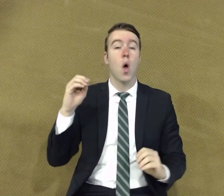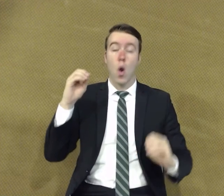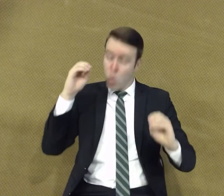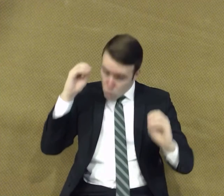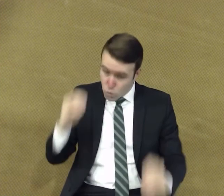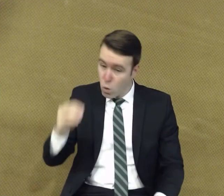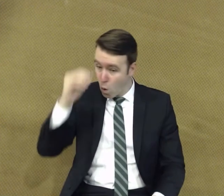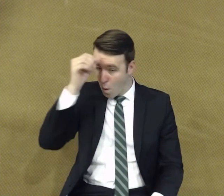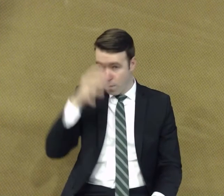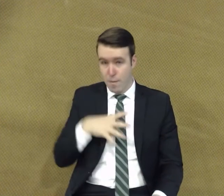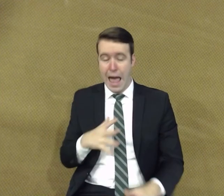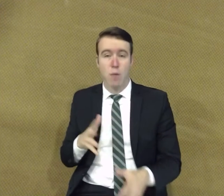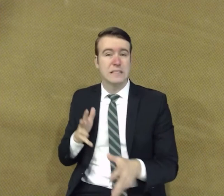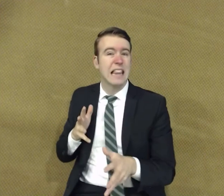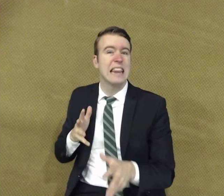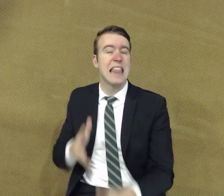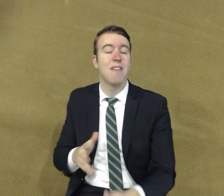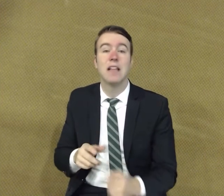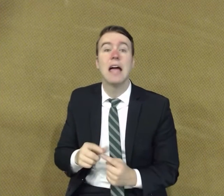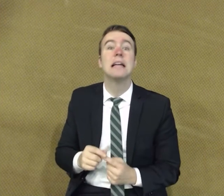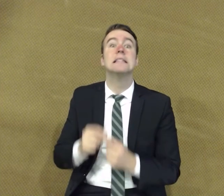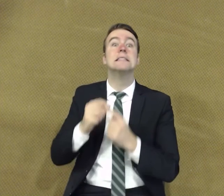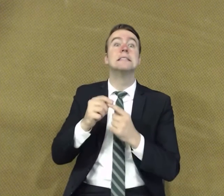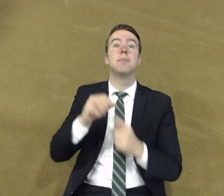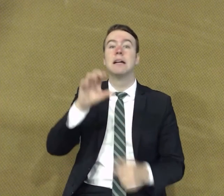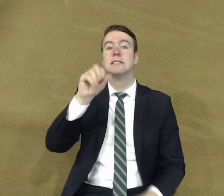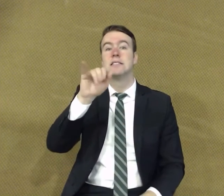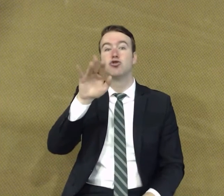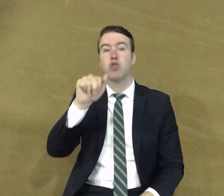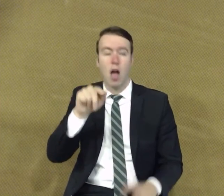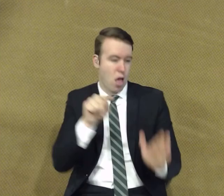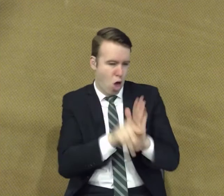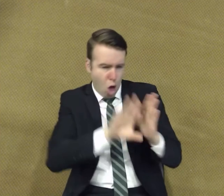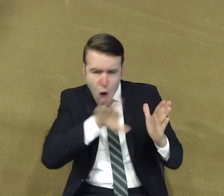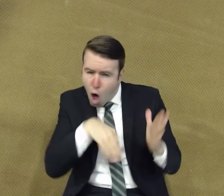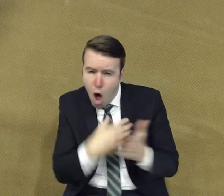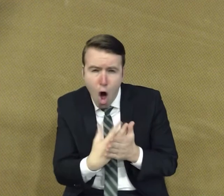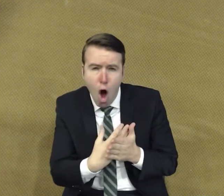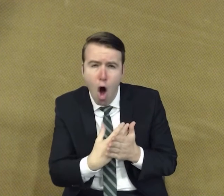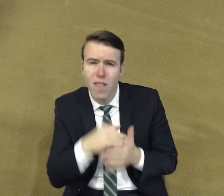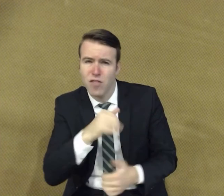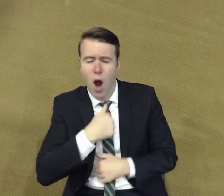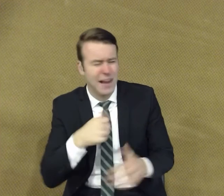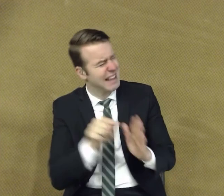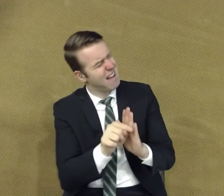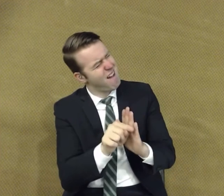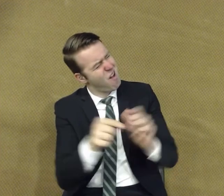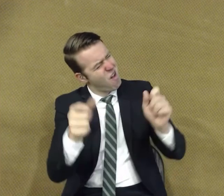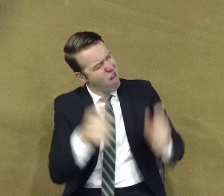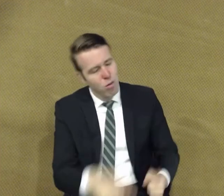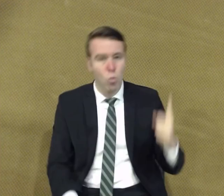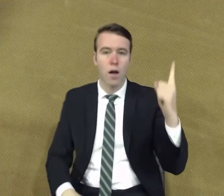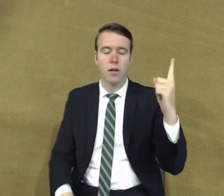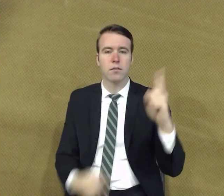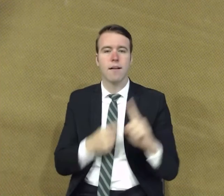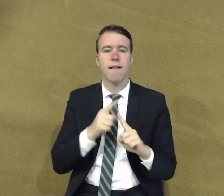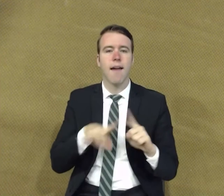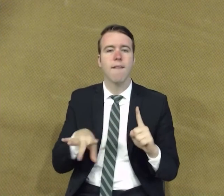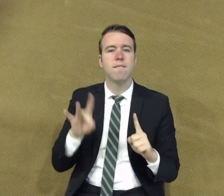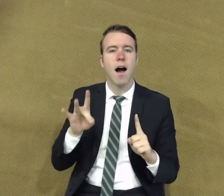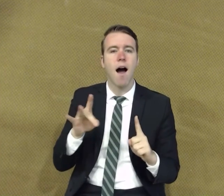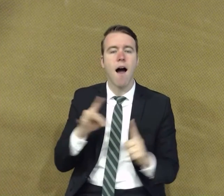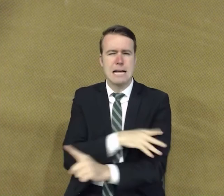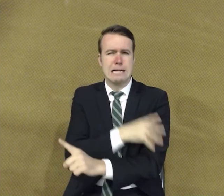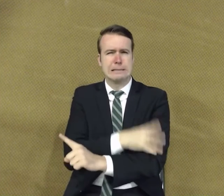left, but except Sisera. And he is now missing. Where did he go? Well, Sisera, the head